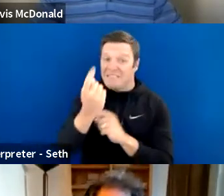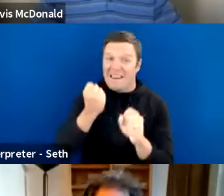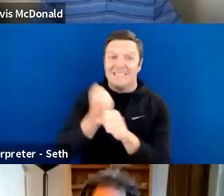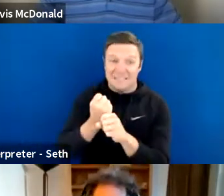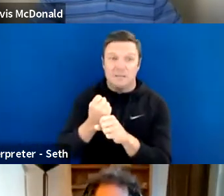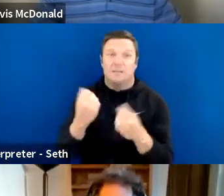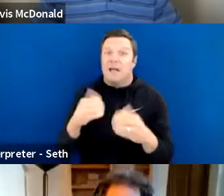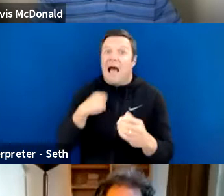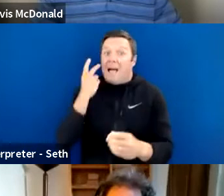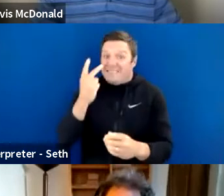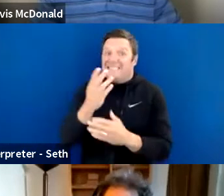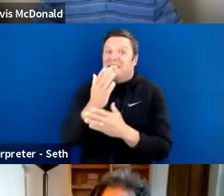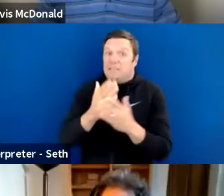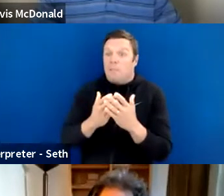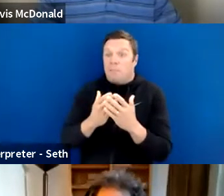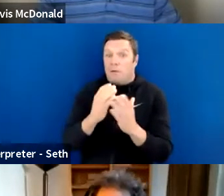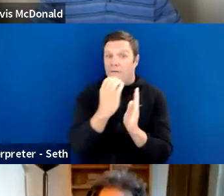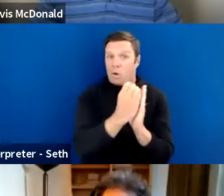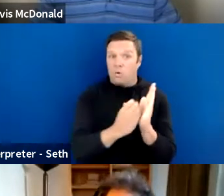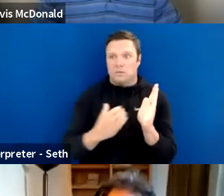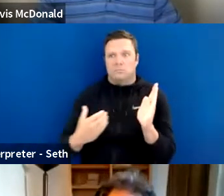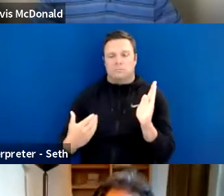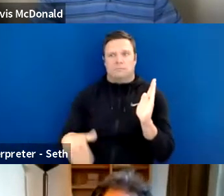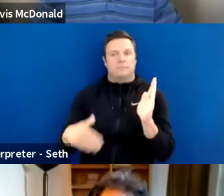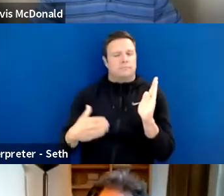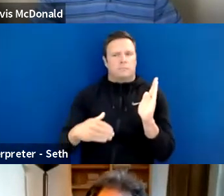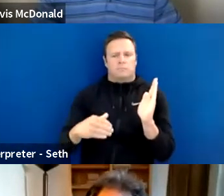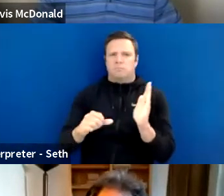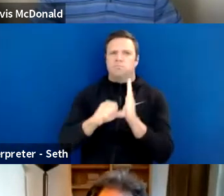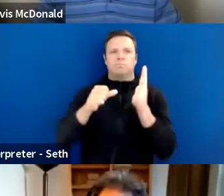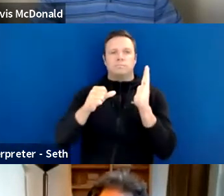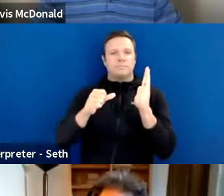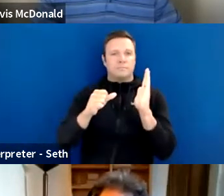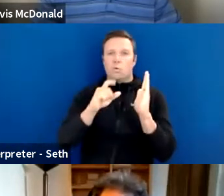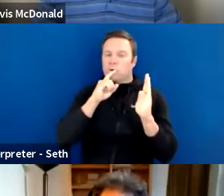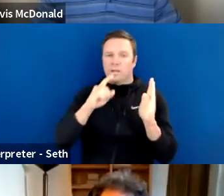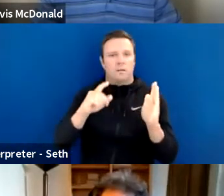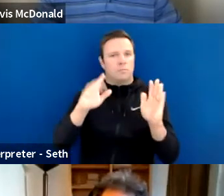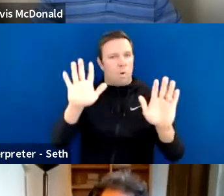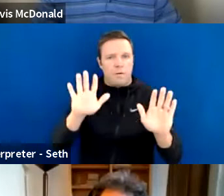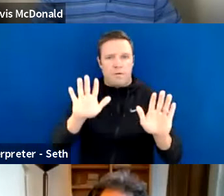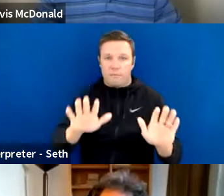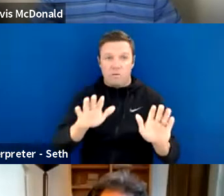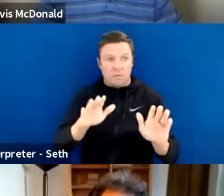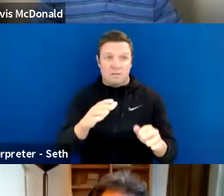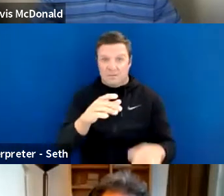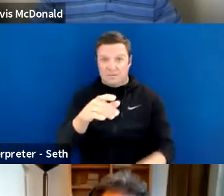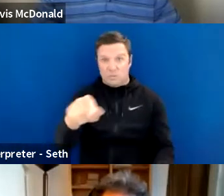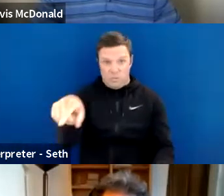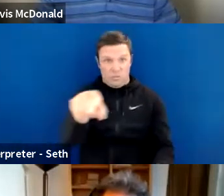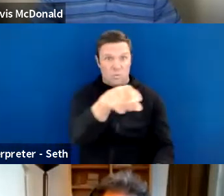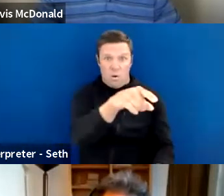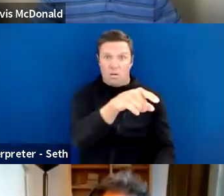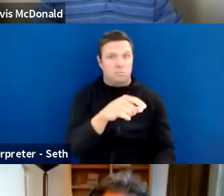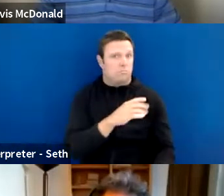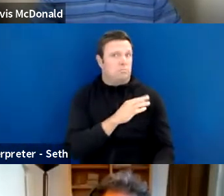have been developed, I haven't seen them all, it is really, truly remarkable. So your peers, and I'm sure you're one of those